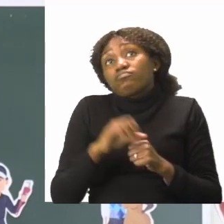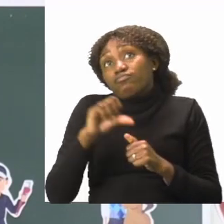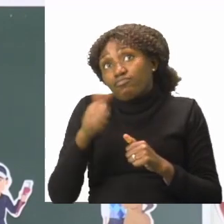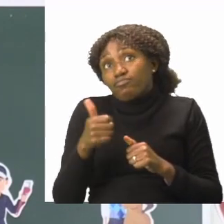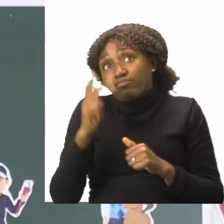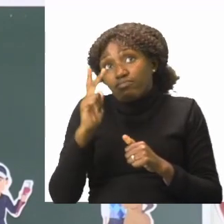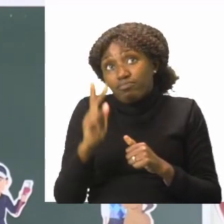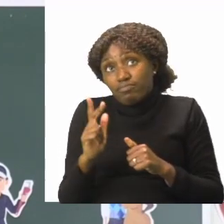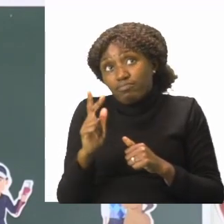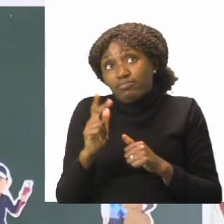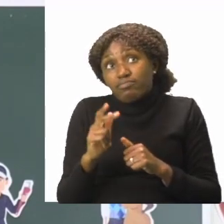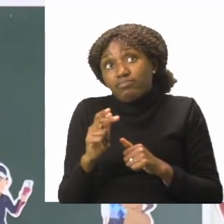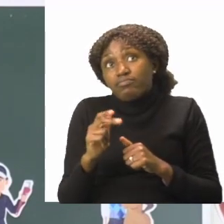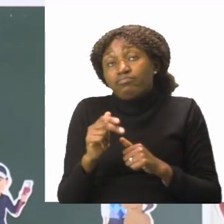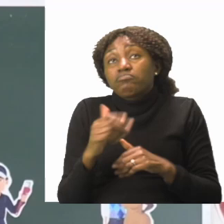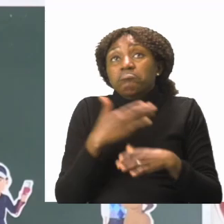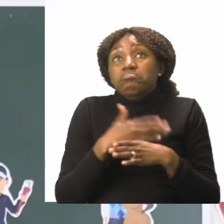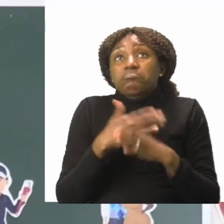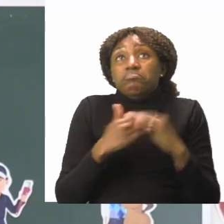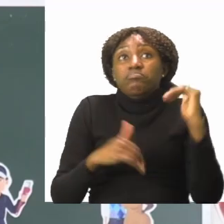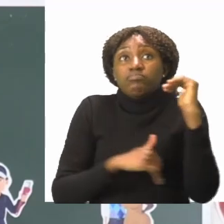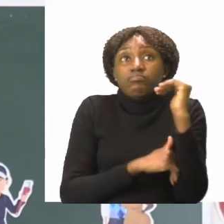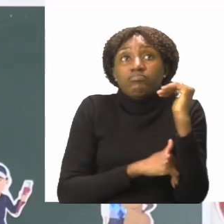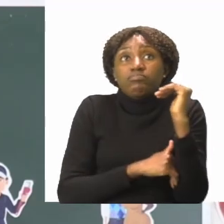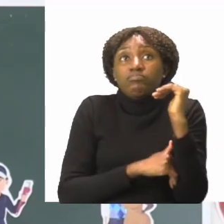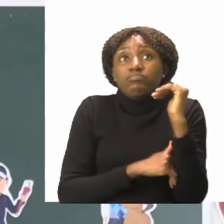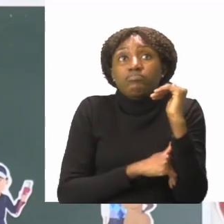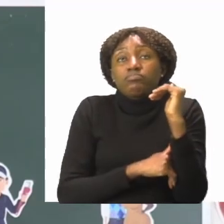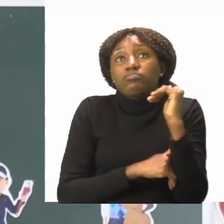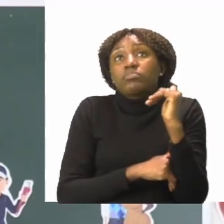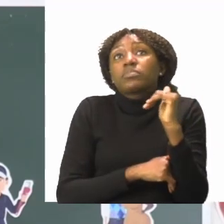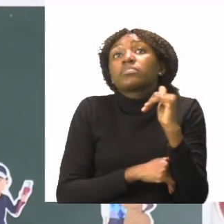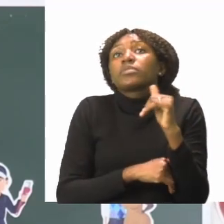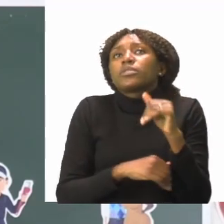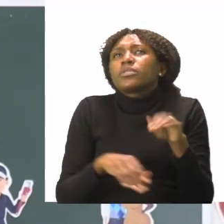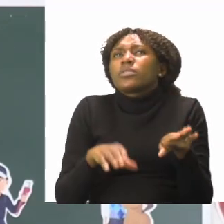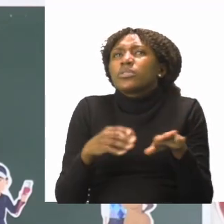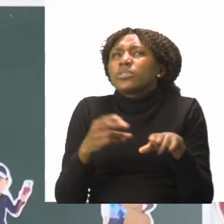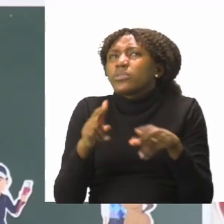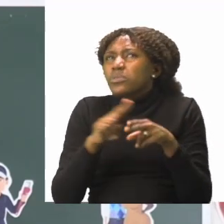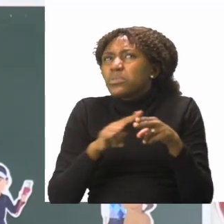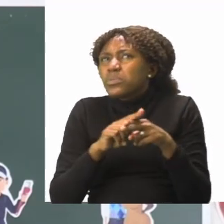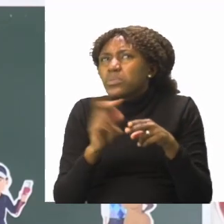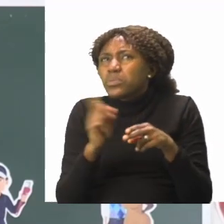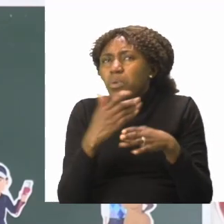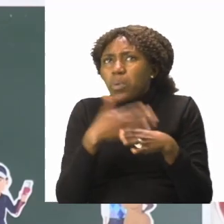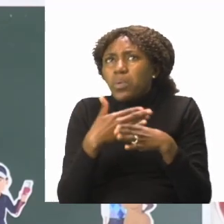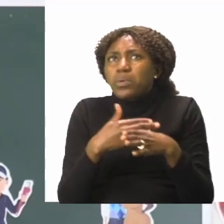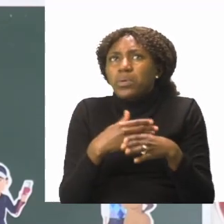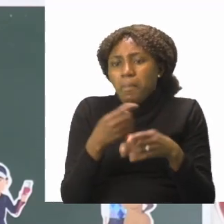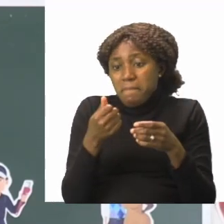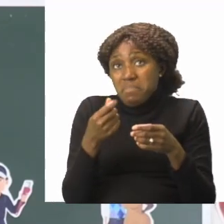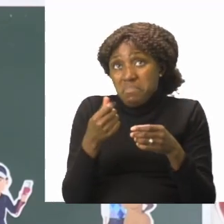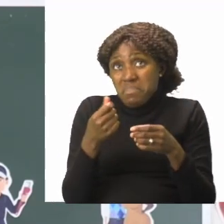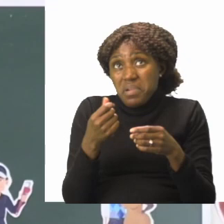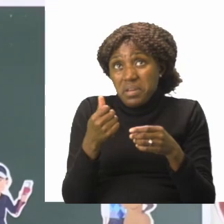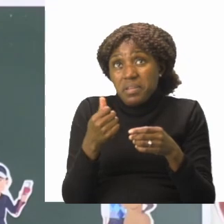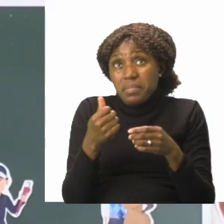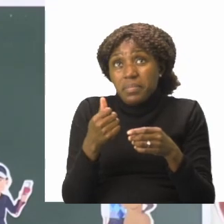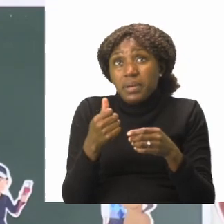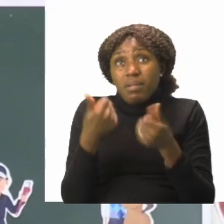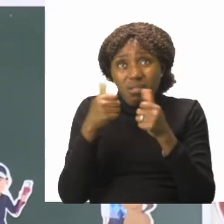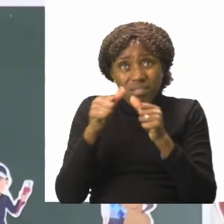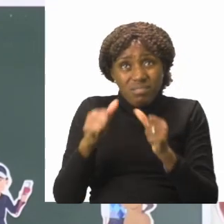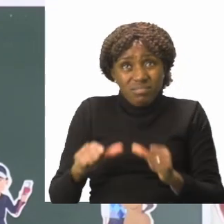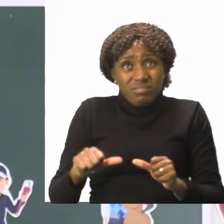who can work in an office. This person is called an accountant. That's the person who is also